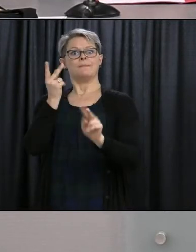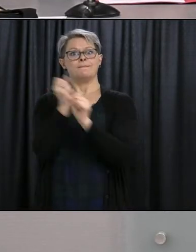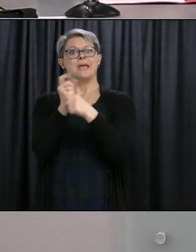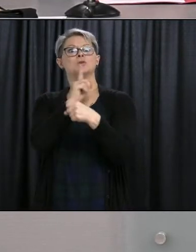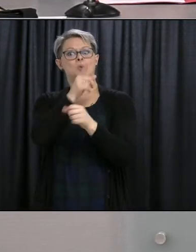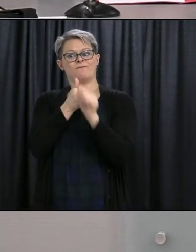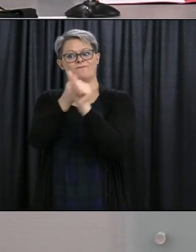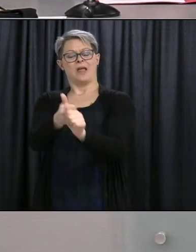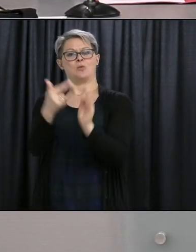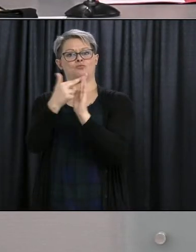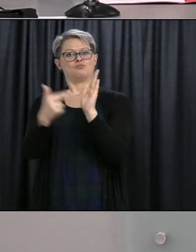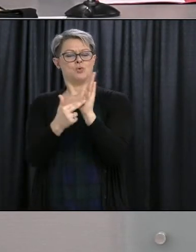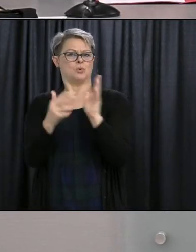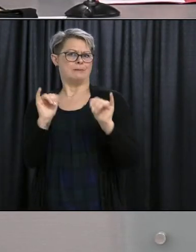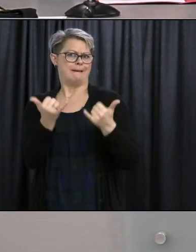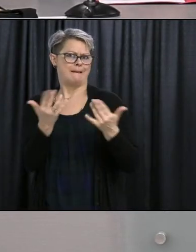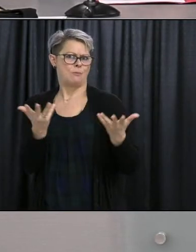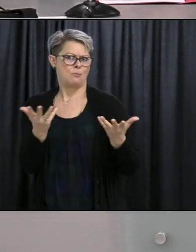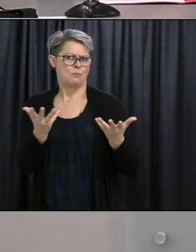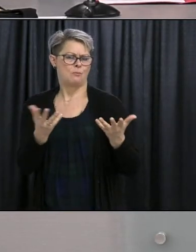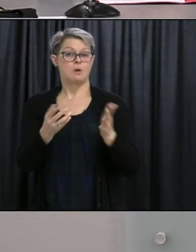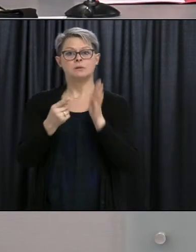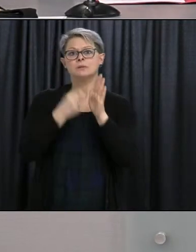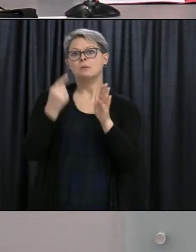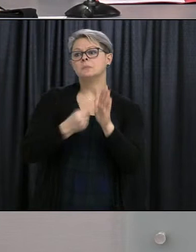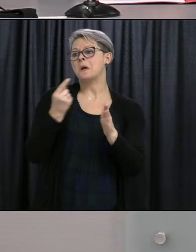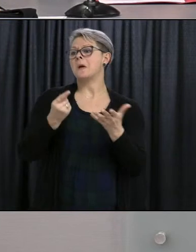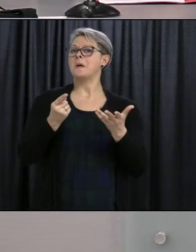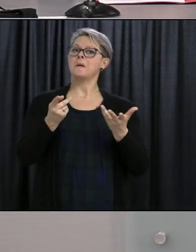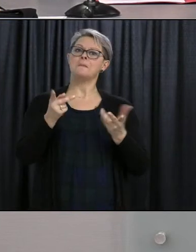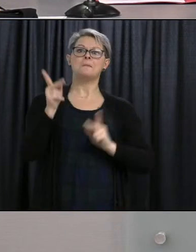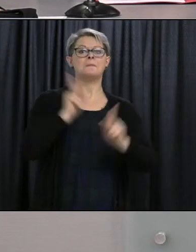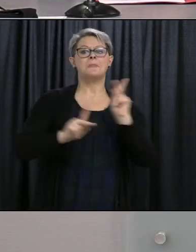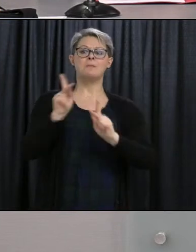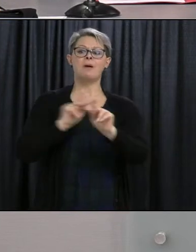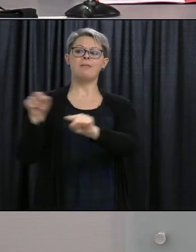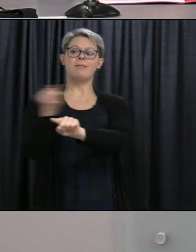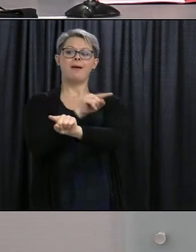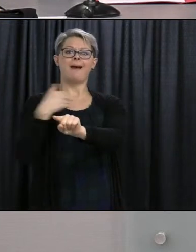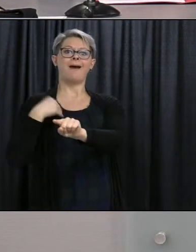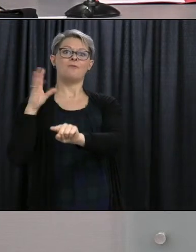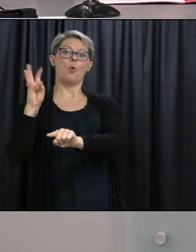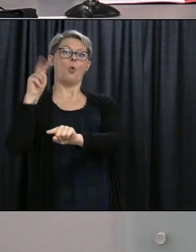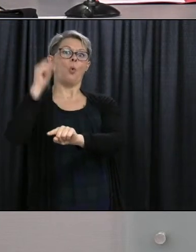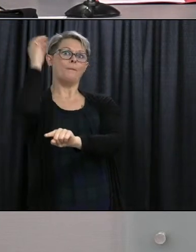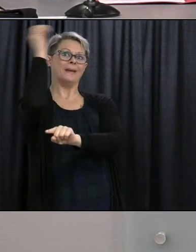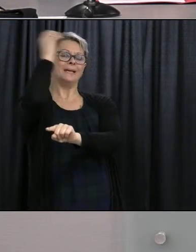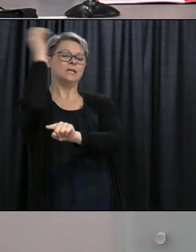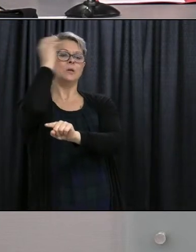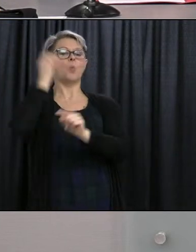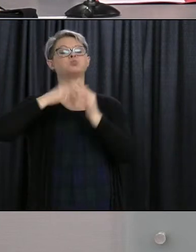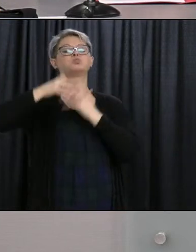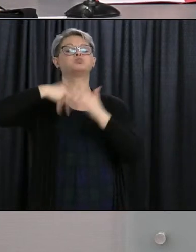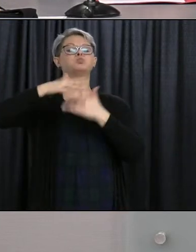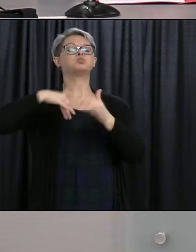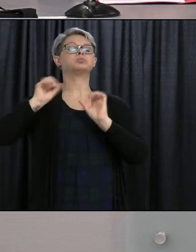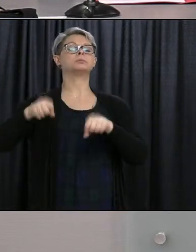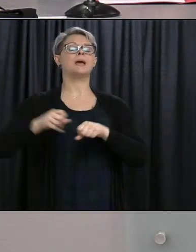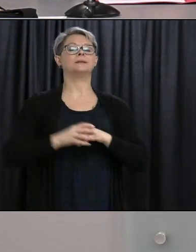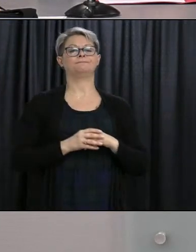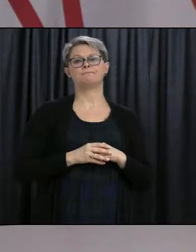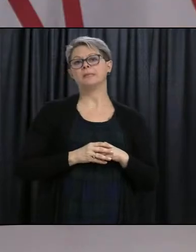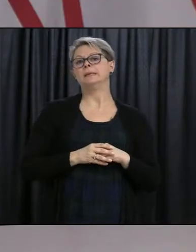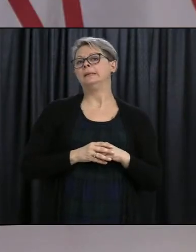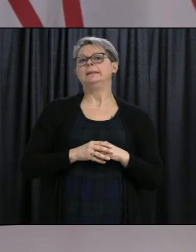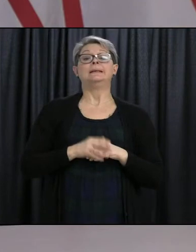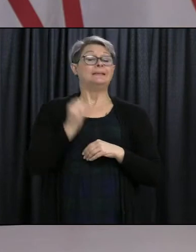Fitzgerald, as the minister mentioned earlier, teens sometimes have their own opinions and their own social desires to gather. So anyone who's